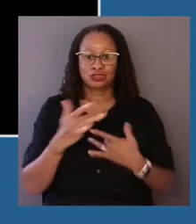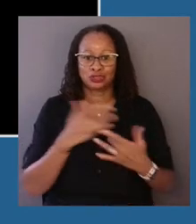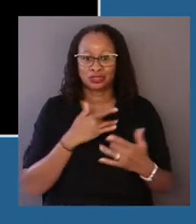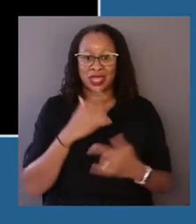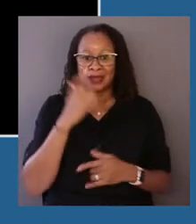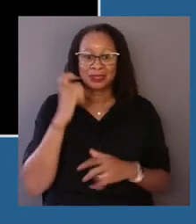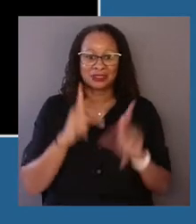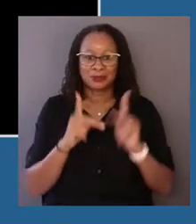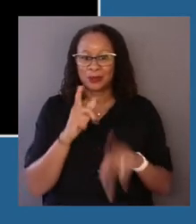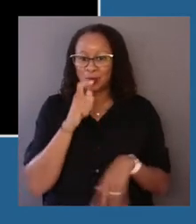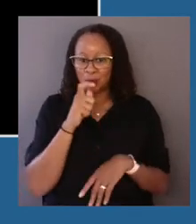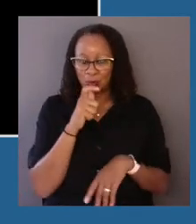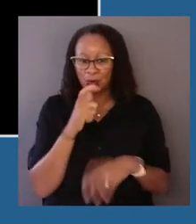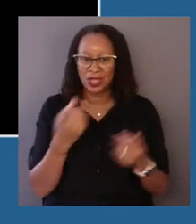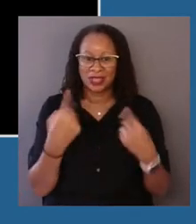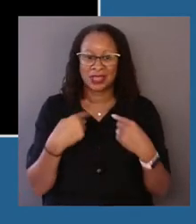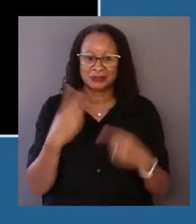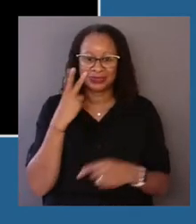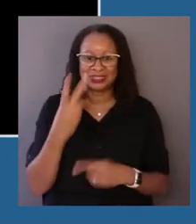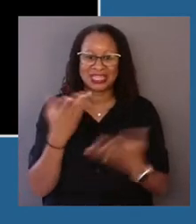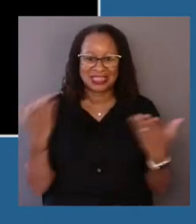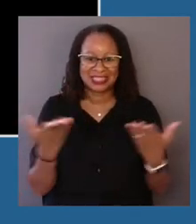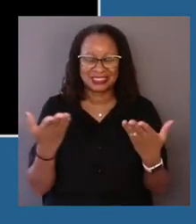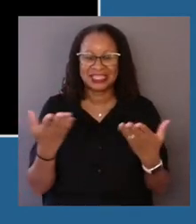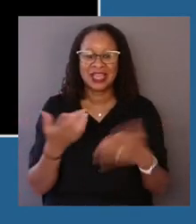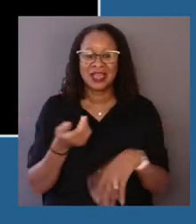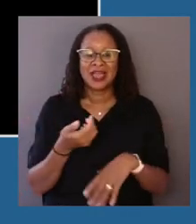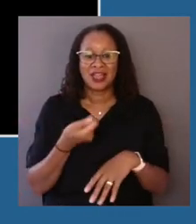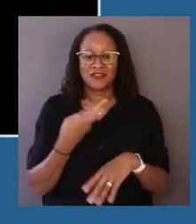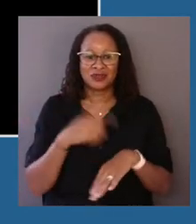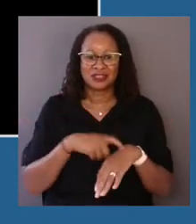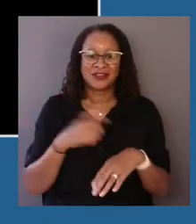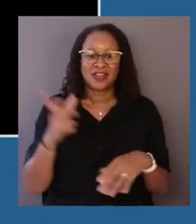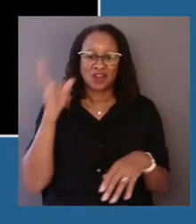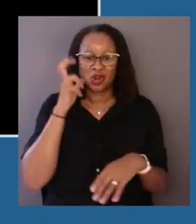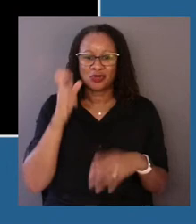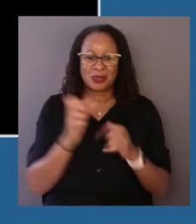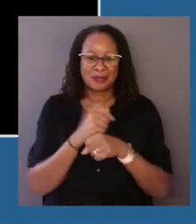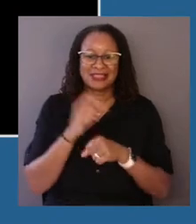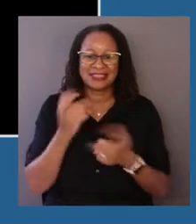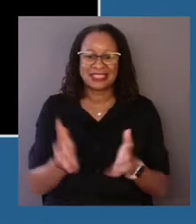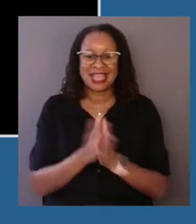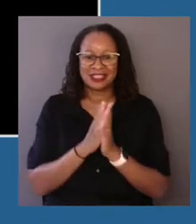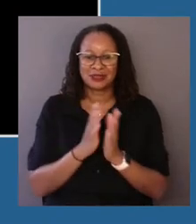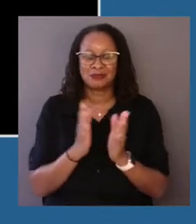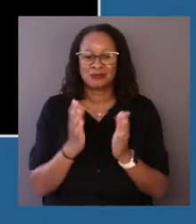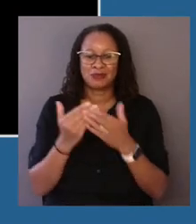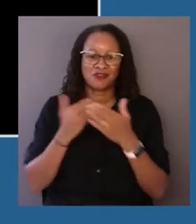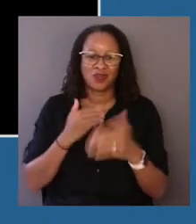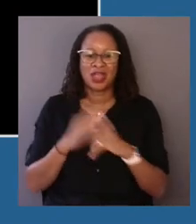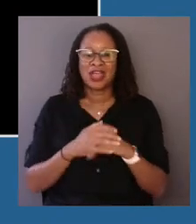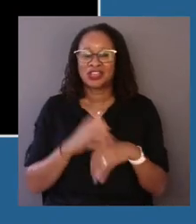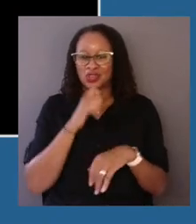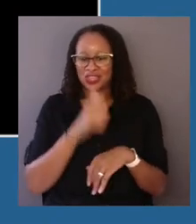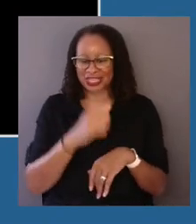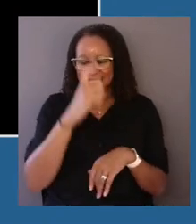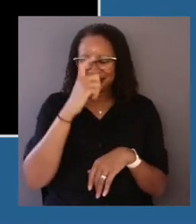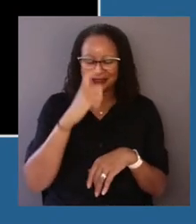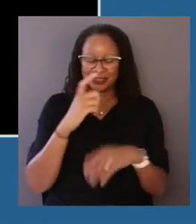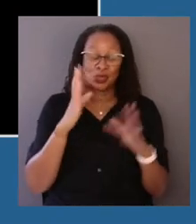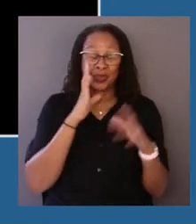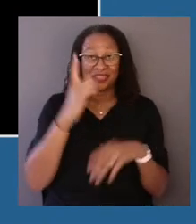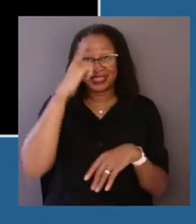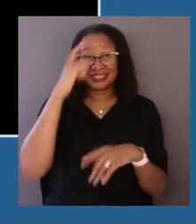of you who've come to see this show a few times have heard me make this ask before, that you will think it is not particular to this